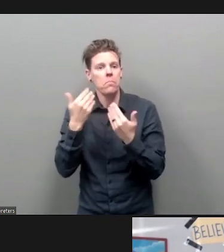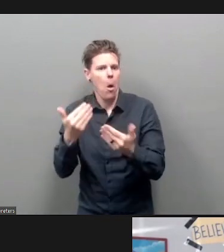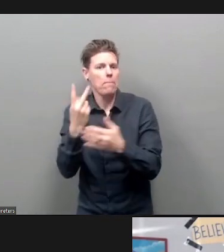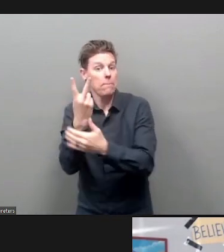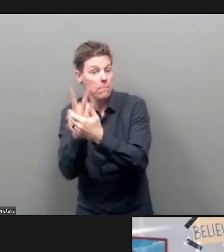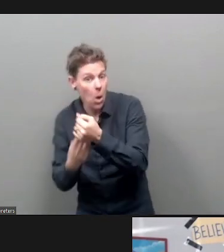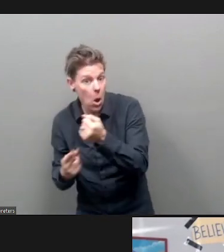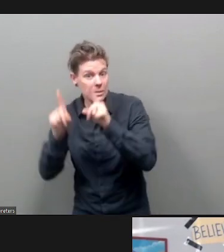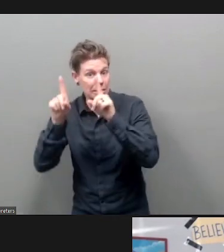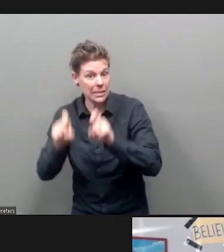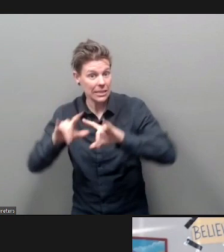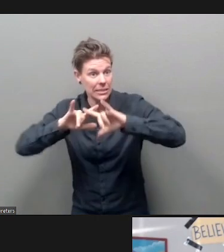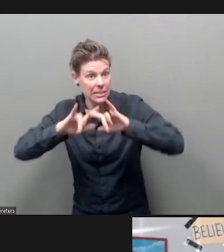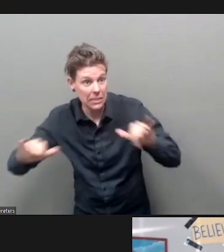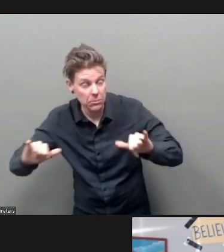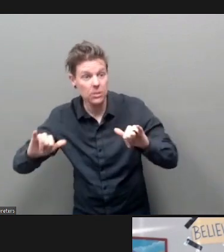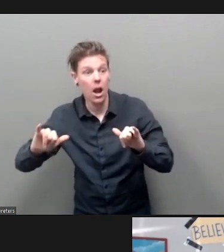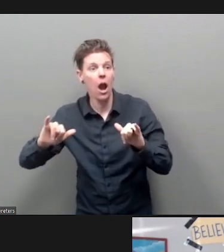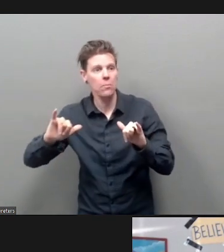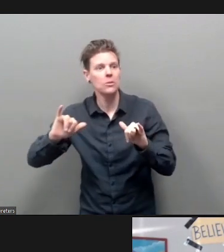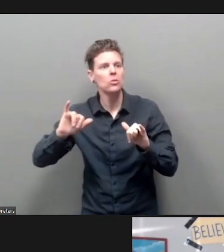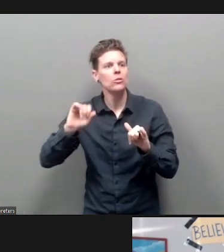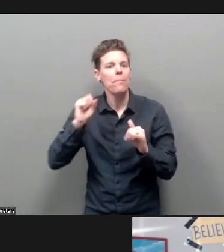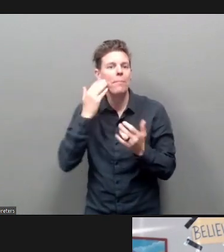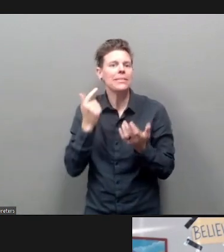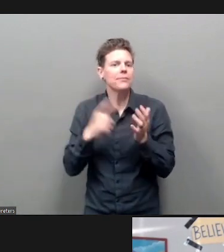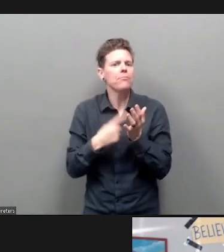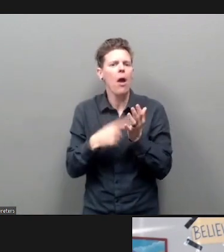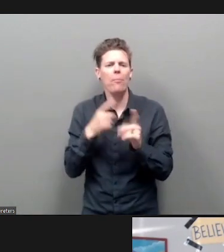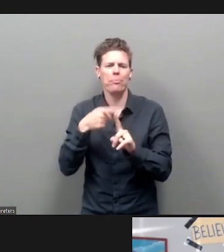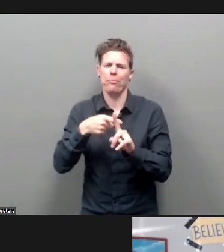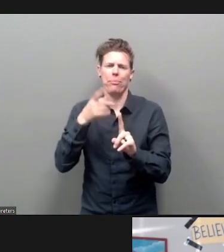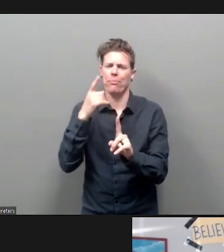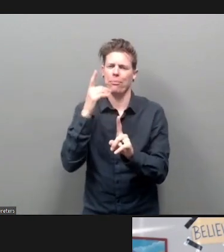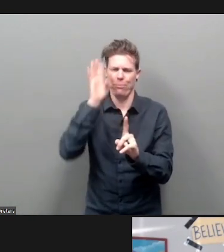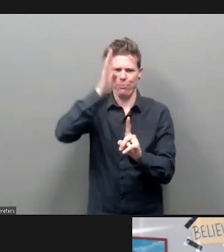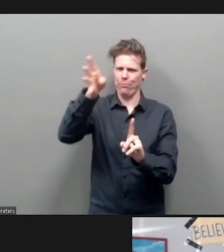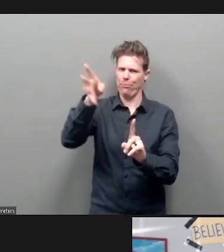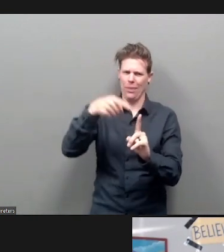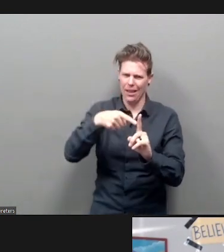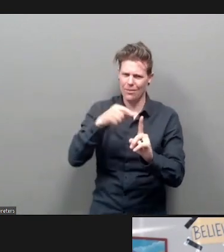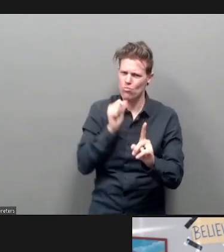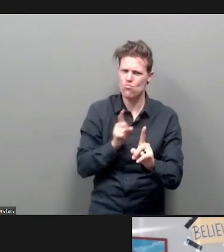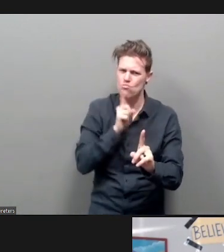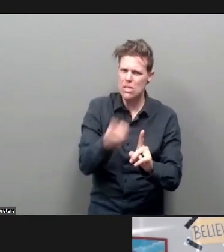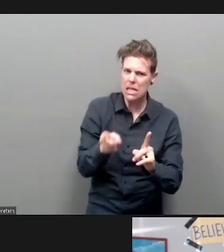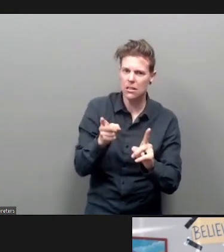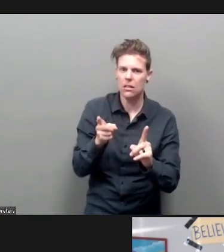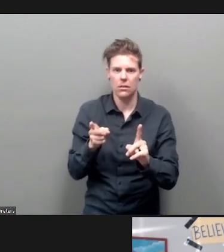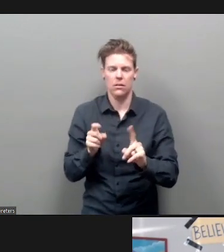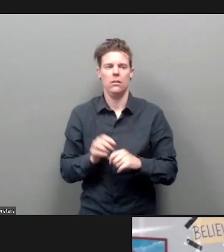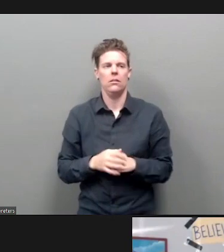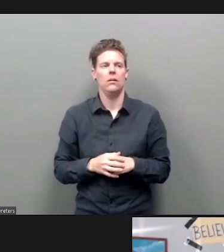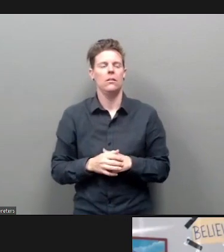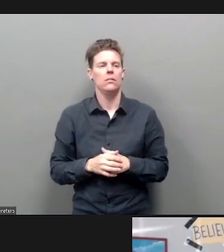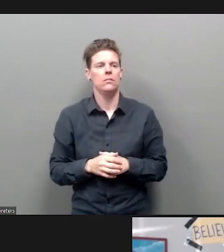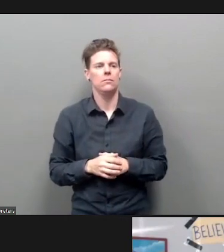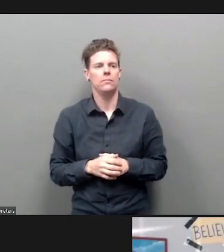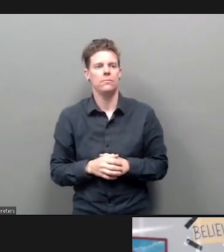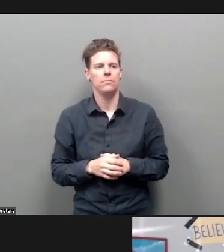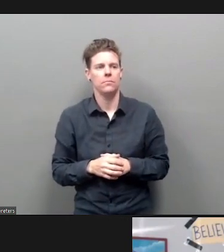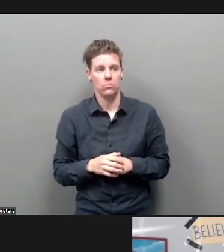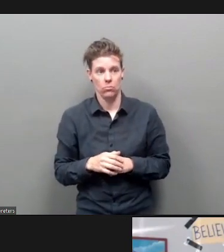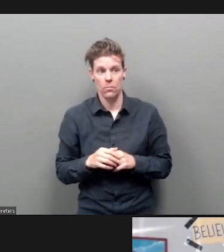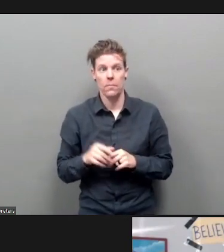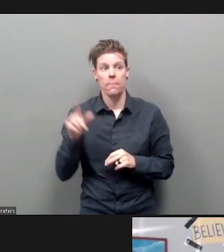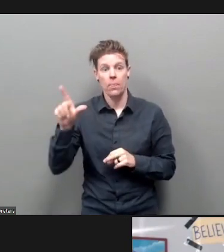heard that. So I'm just curious if that's a thing. Yeah, I actually think Laura's one pager really, really